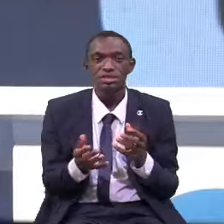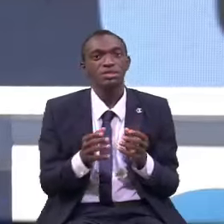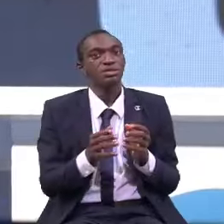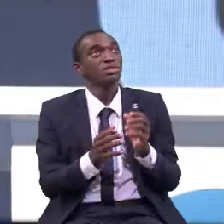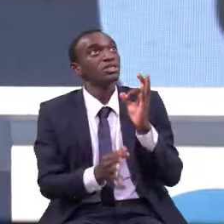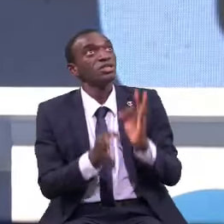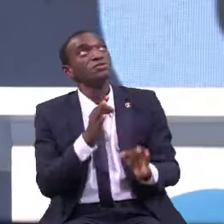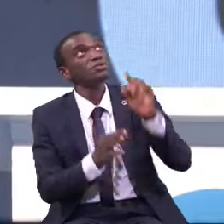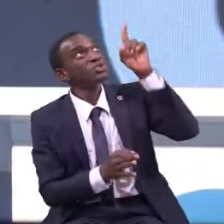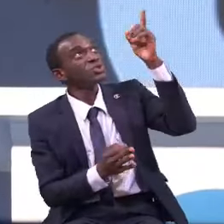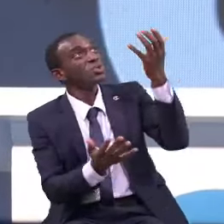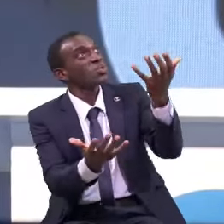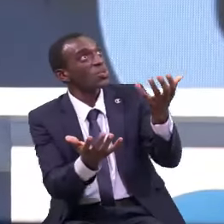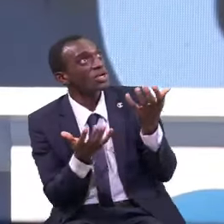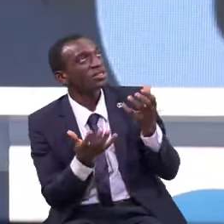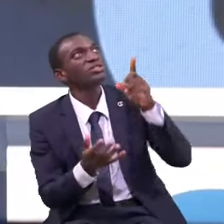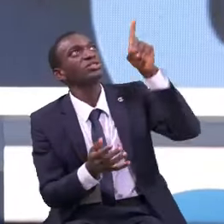me clean.